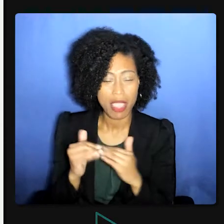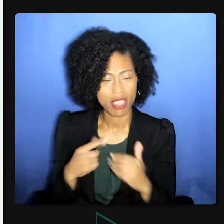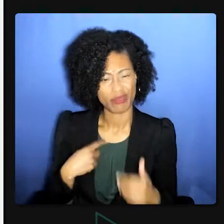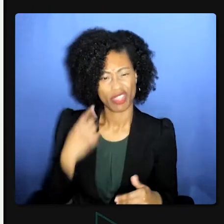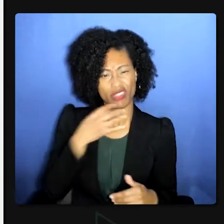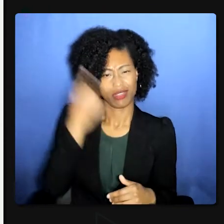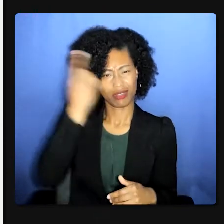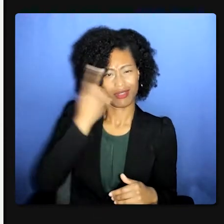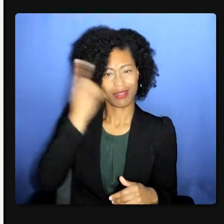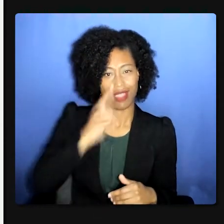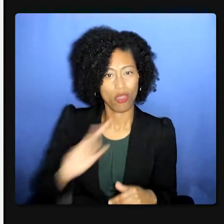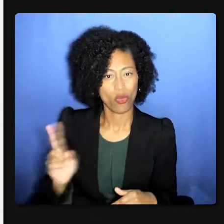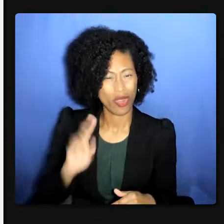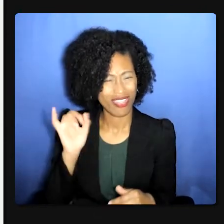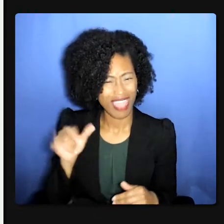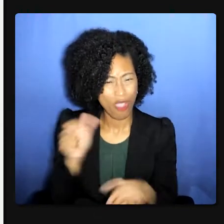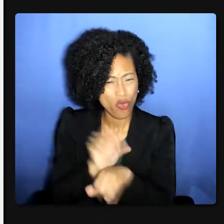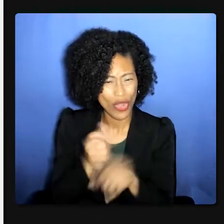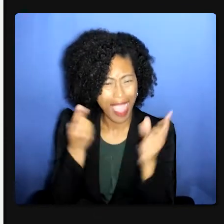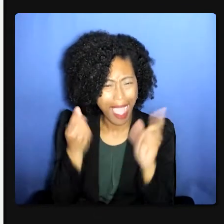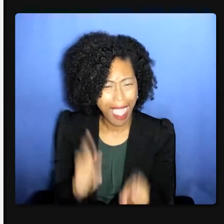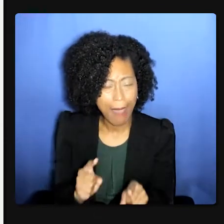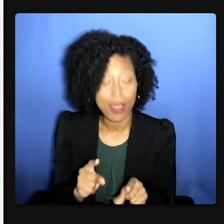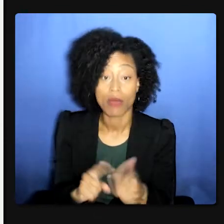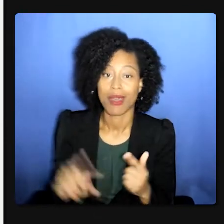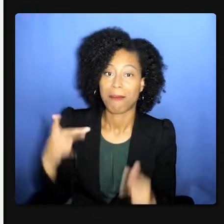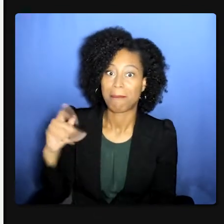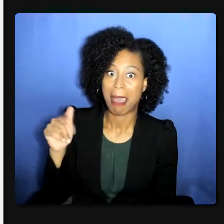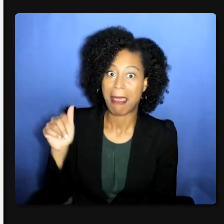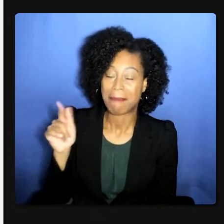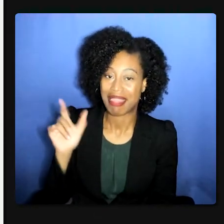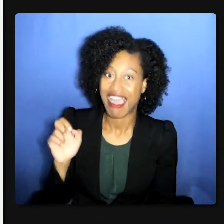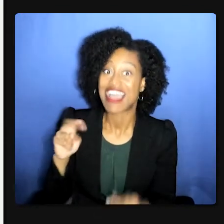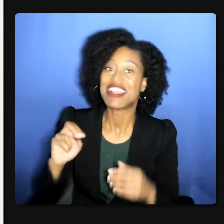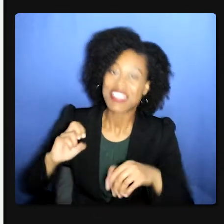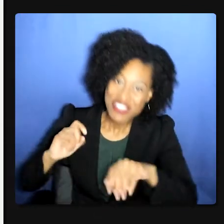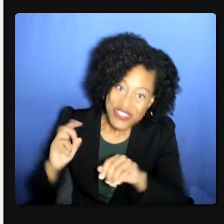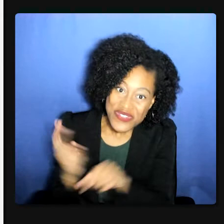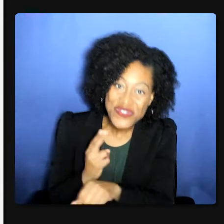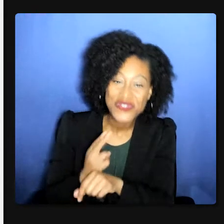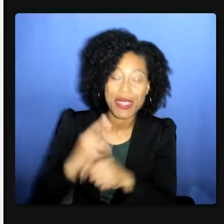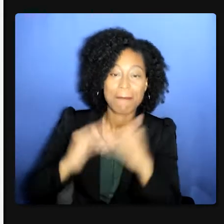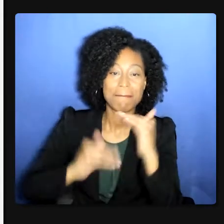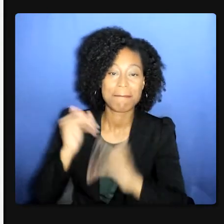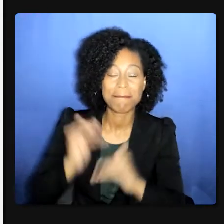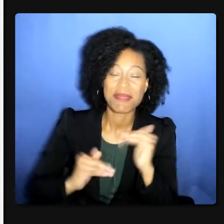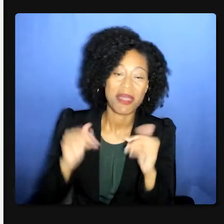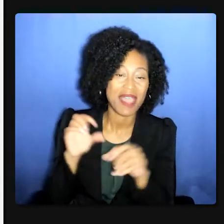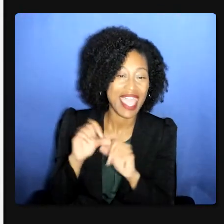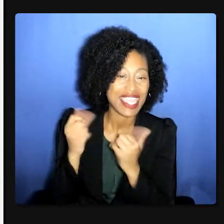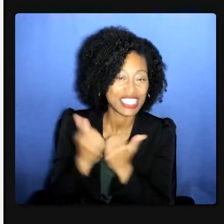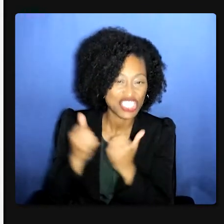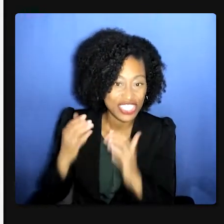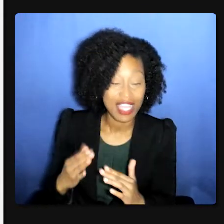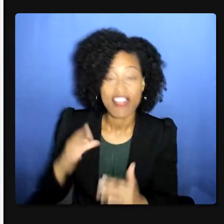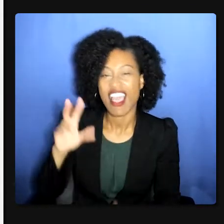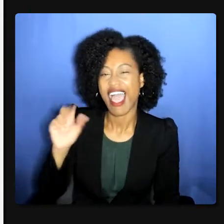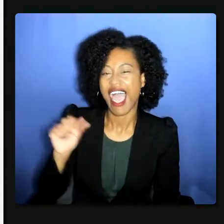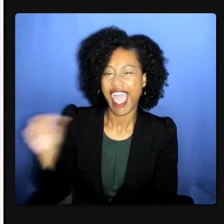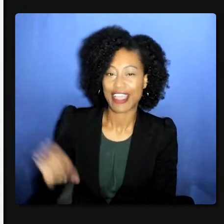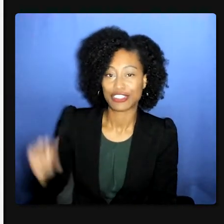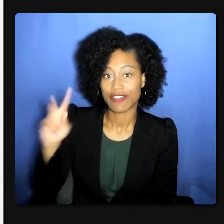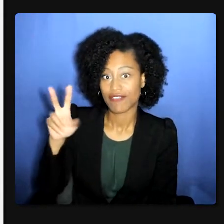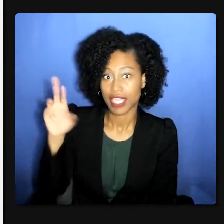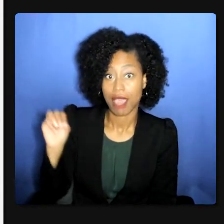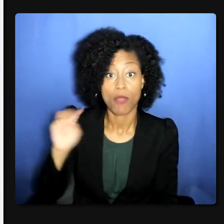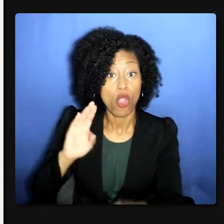may be wondering, where exactly is all this work happening? Well, the pipeline uses build agents, which are either Azure VMs or on-prem machines